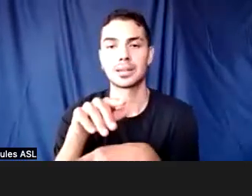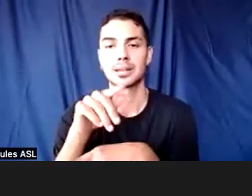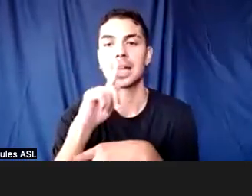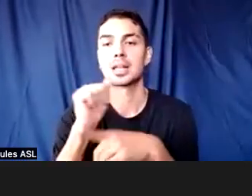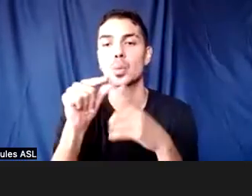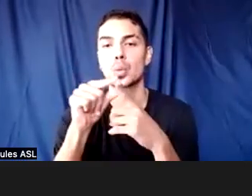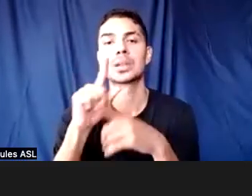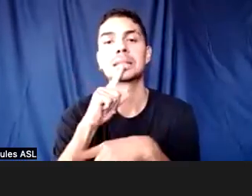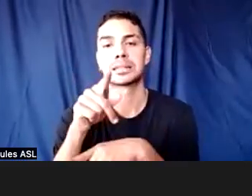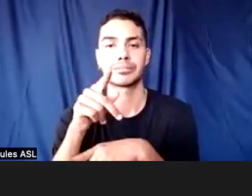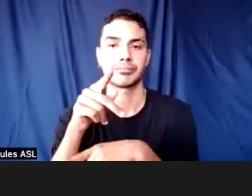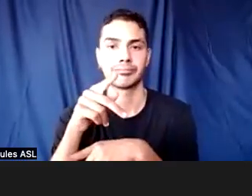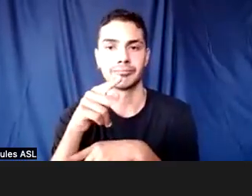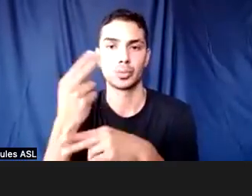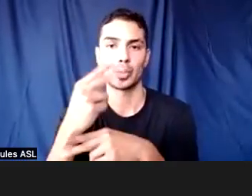Let's see.